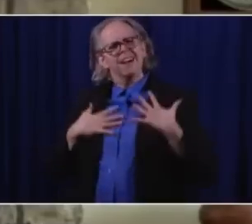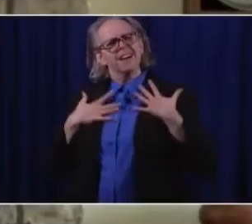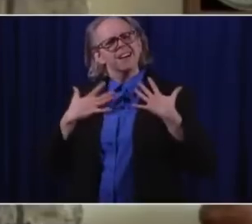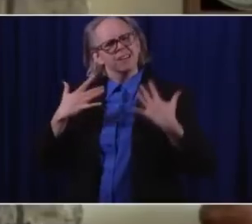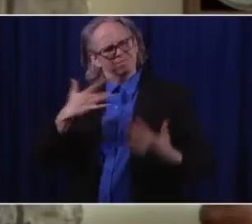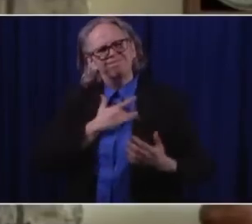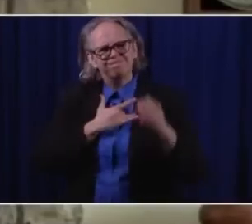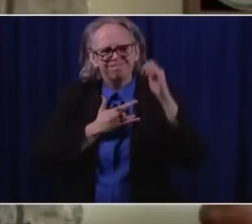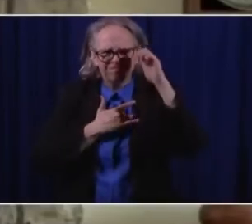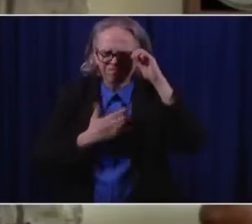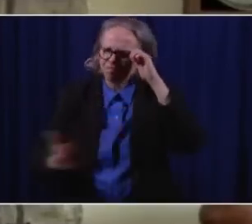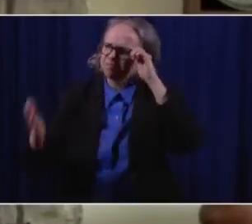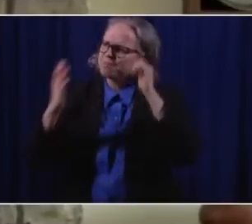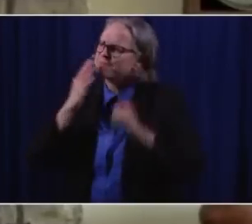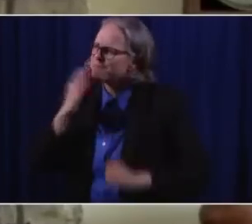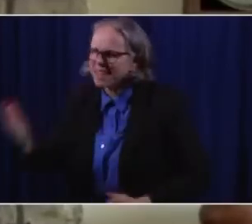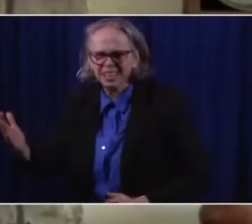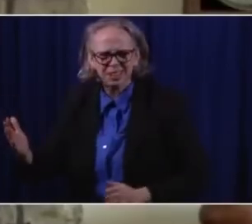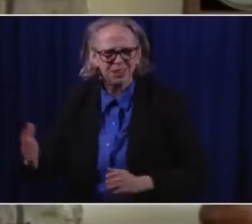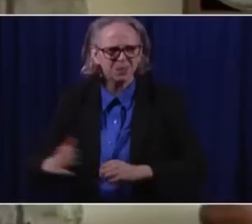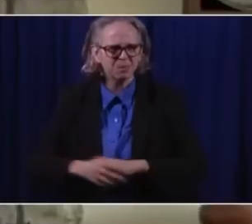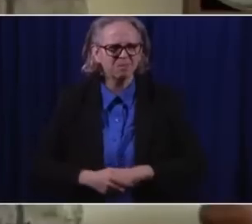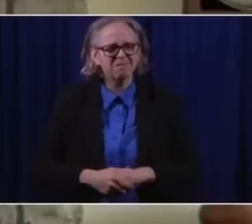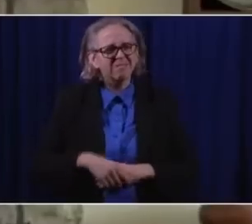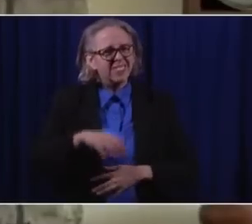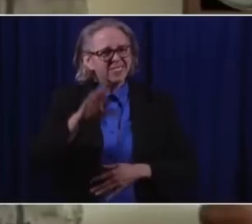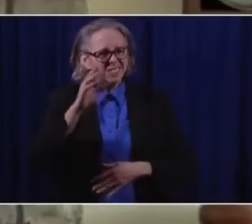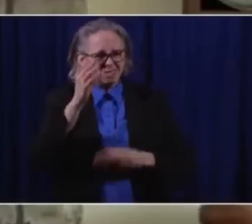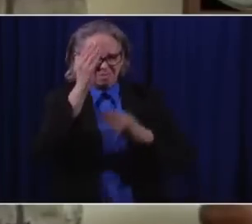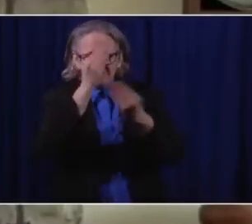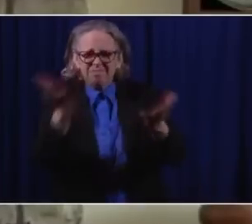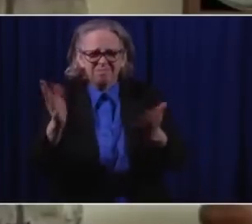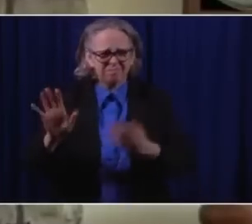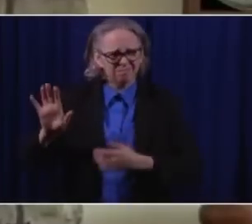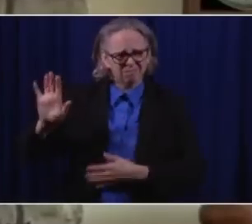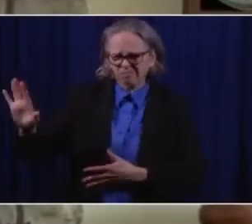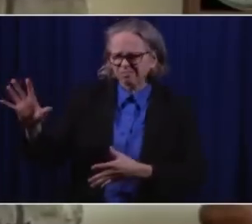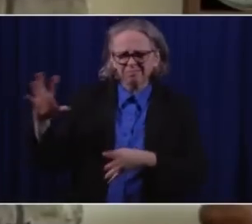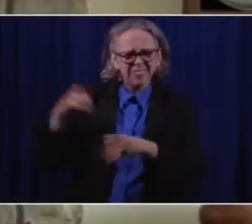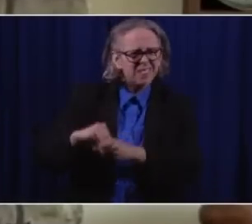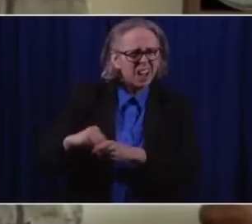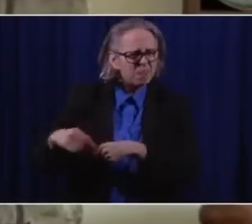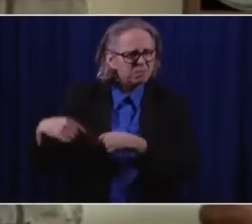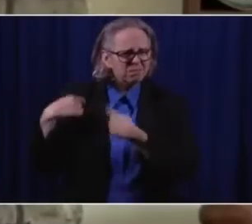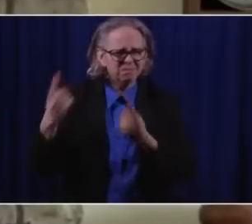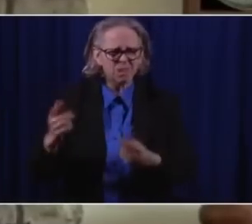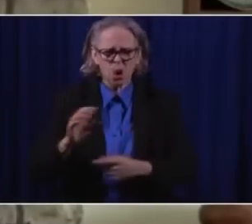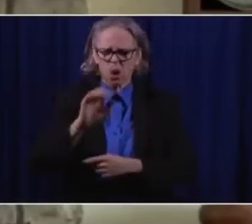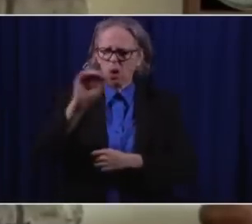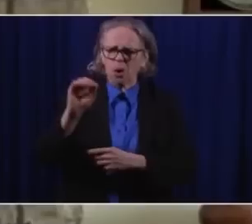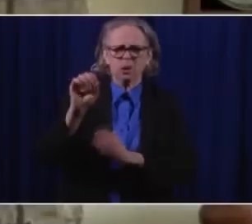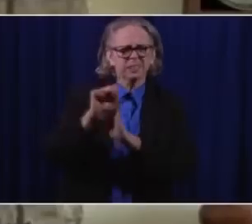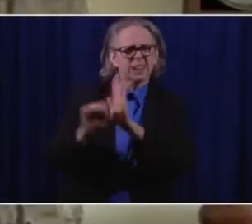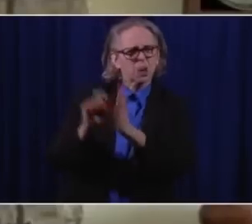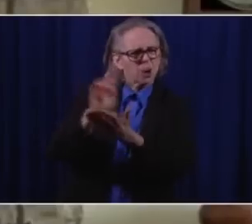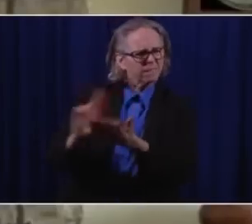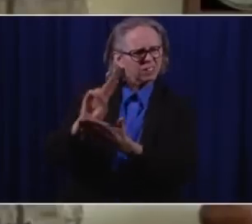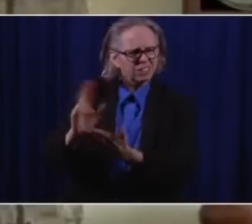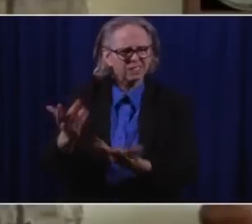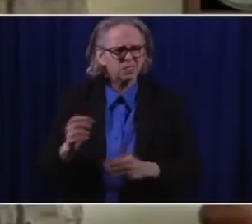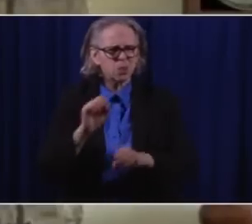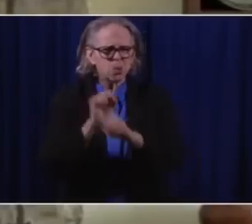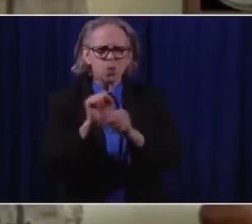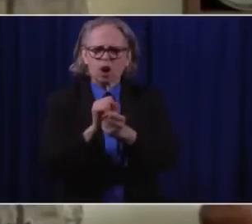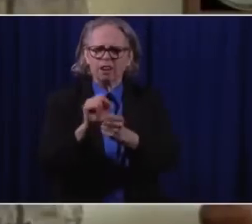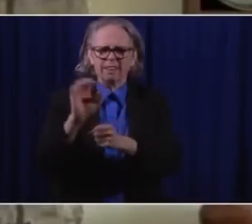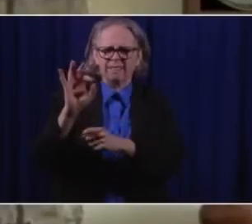much. I also want to thank you for your service on Ohio State's Board of Trustees. Thank you for doing that. I think everyone knows you're a great